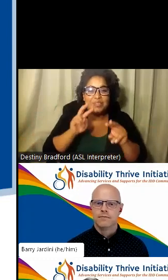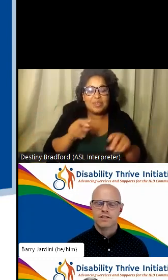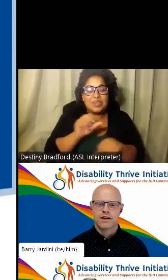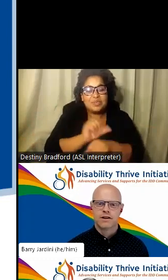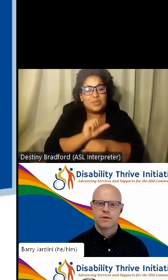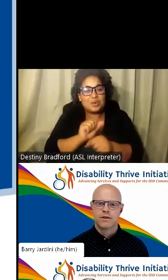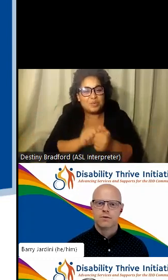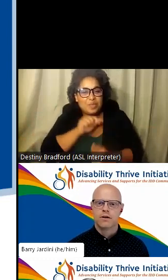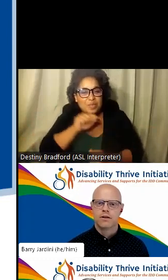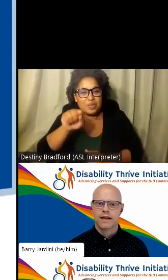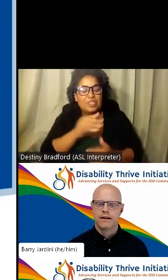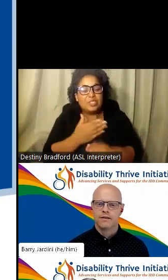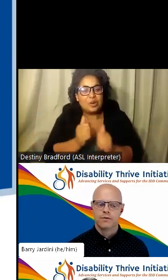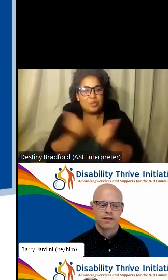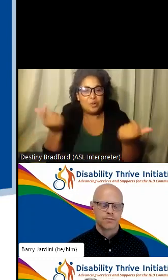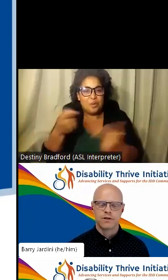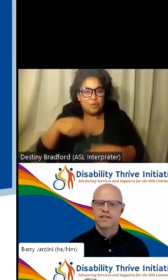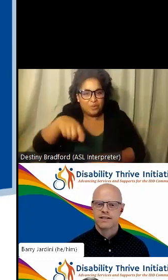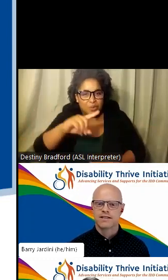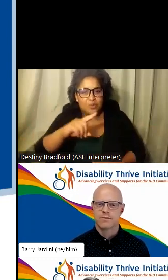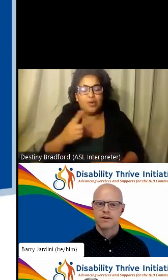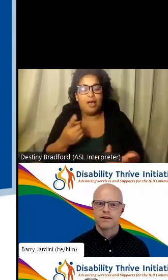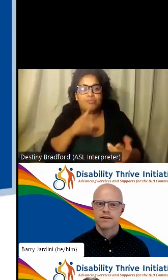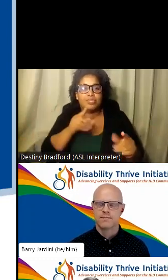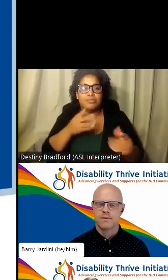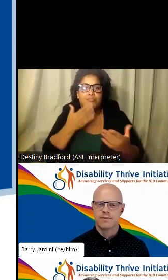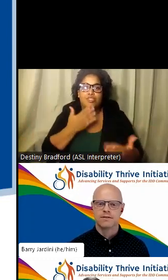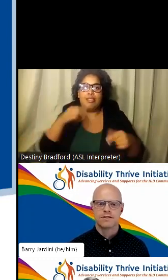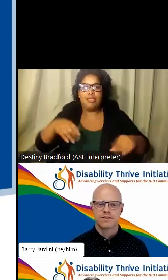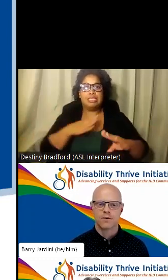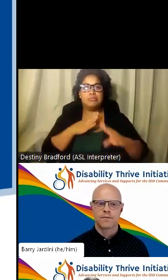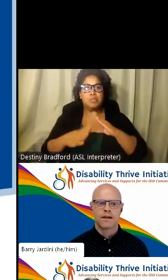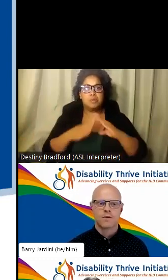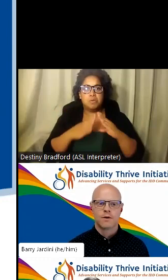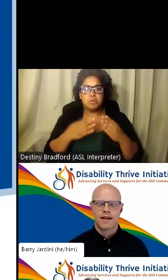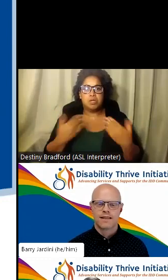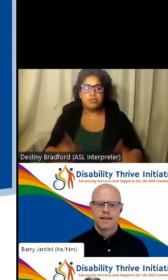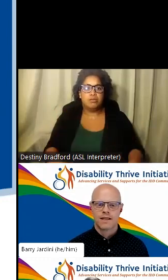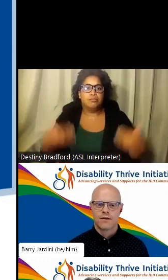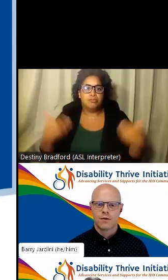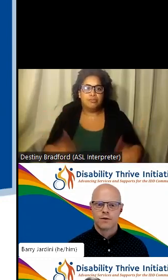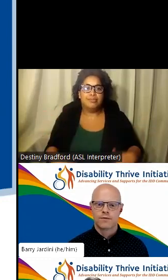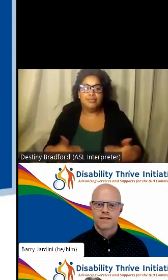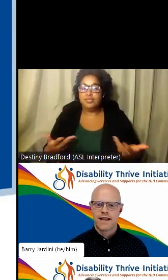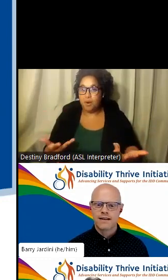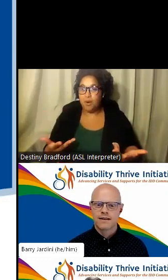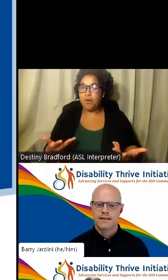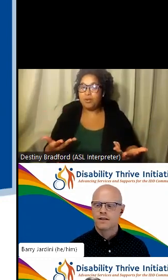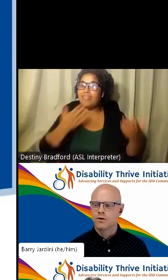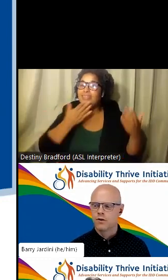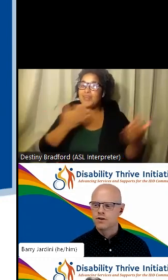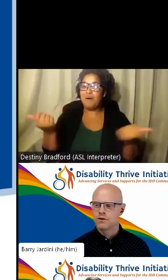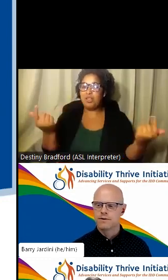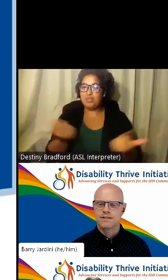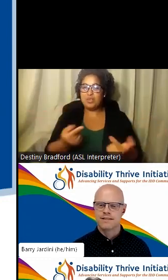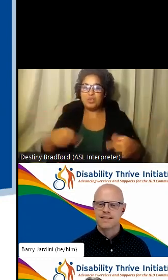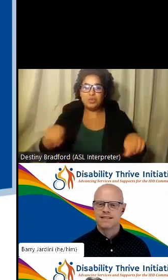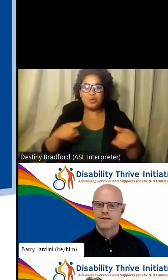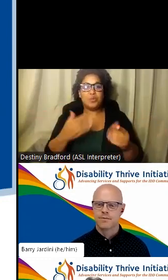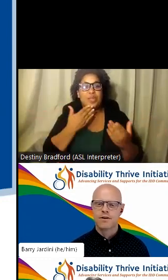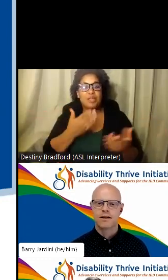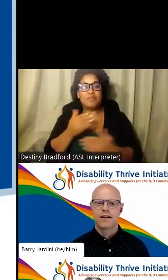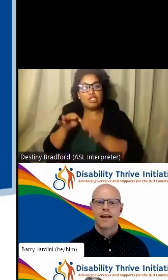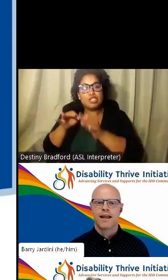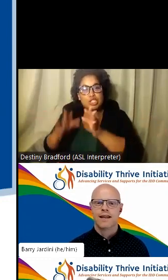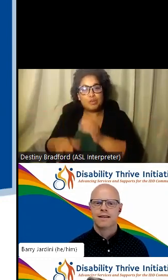and sharing with you all, and really appreciate this community that has been built. So with that, thank you to everyone today. Thank you to our interpreters,